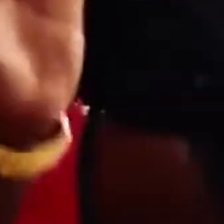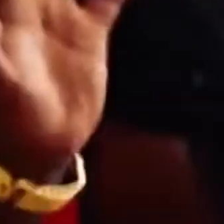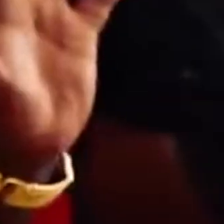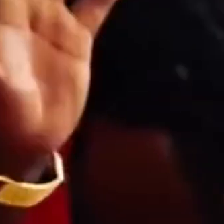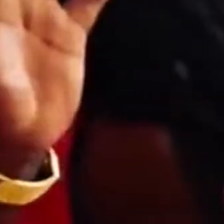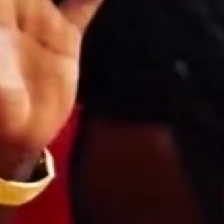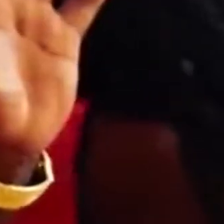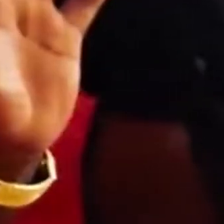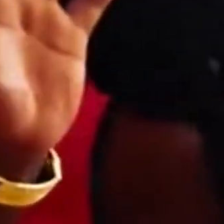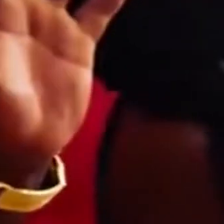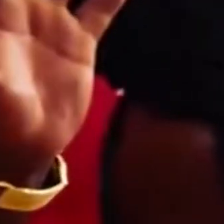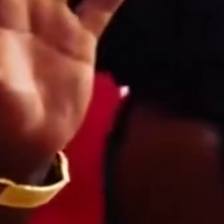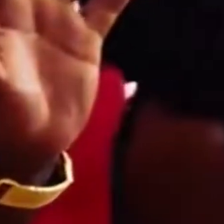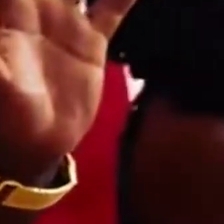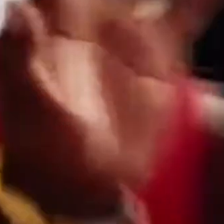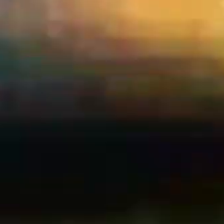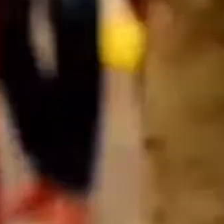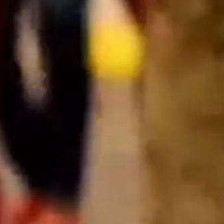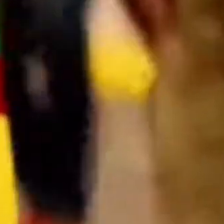Ah, Chris!